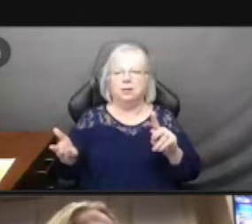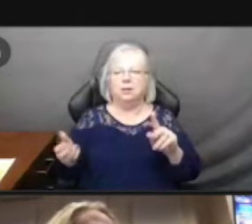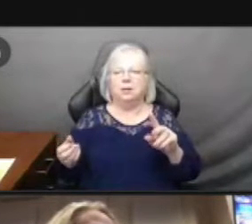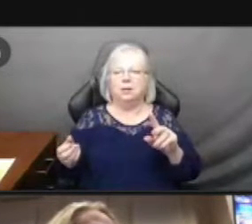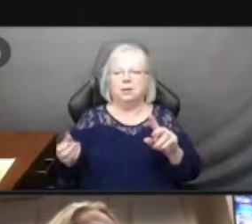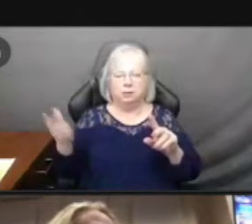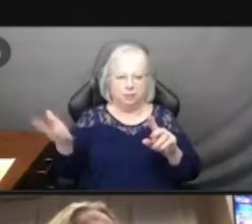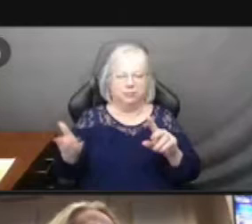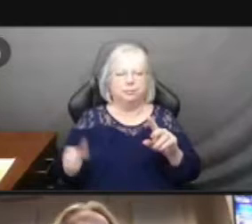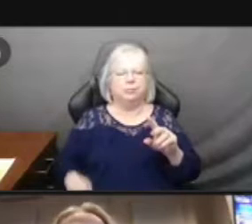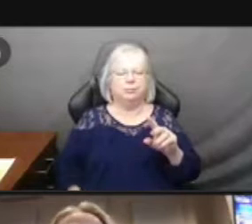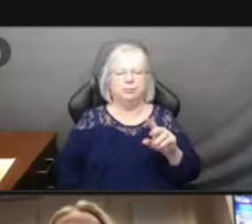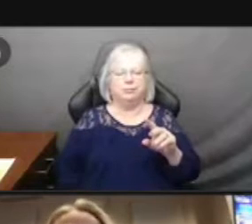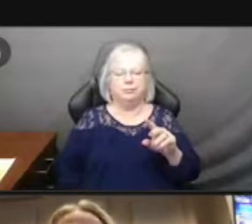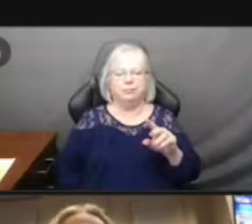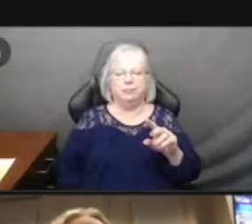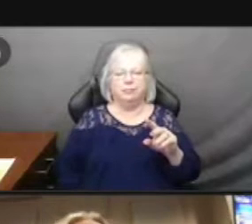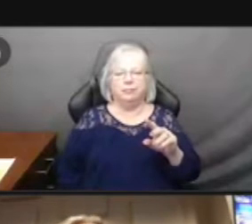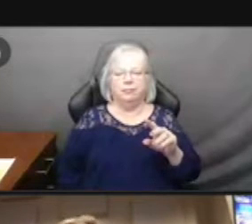Here.